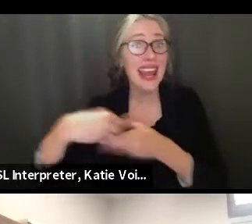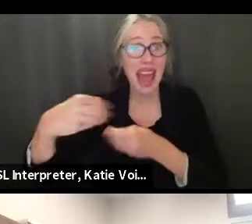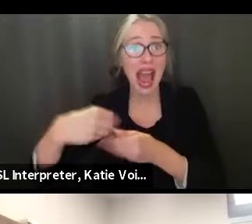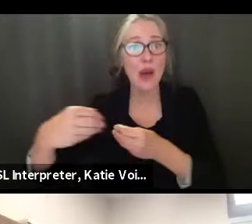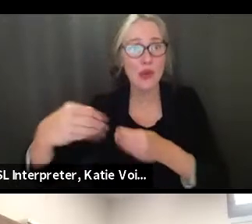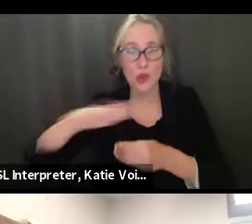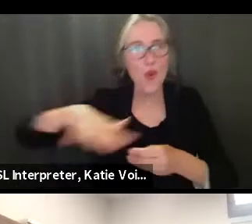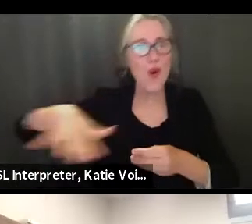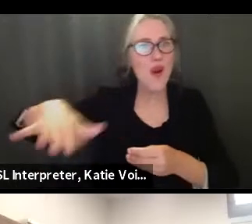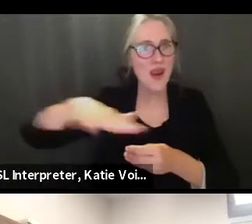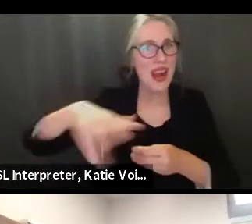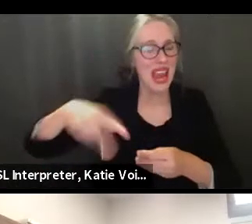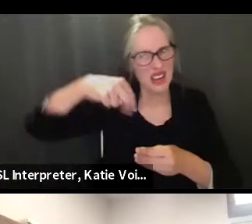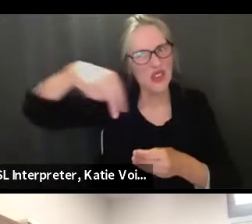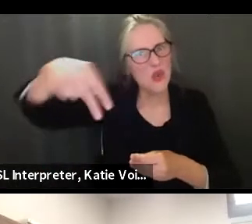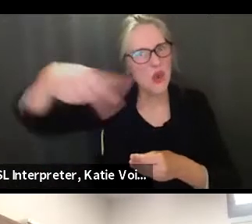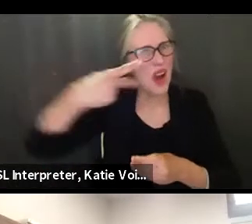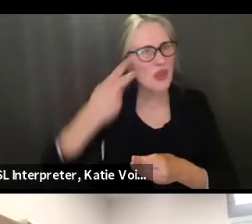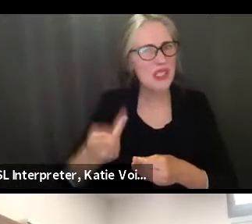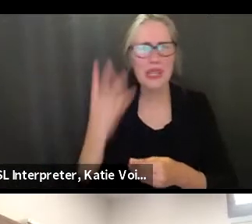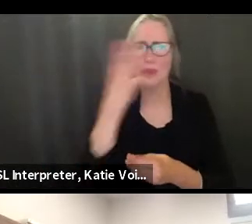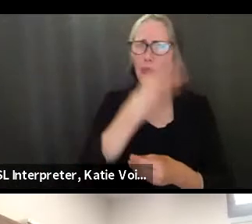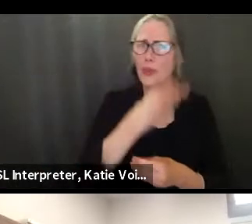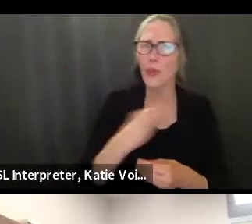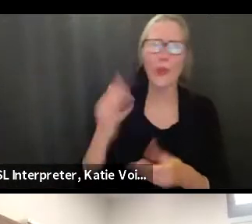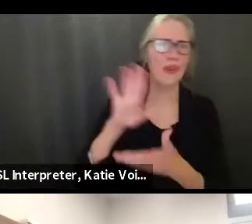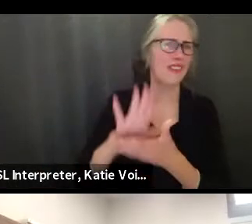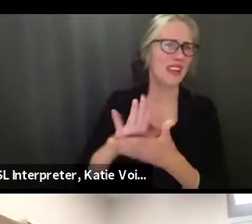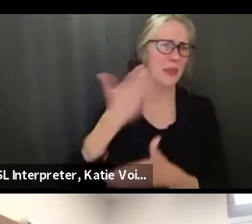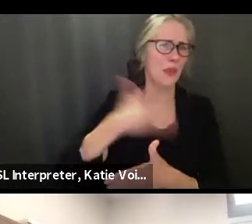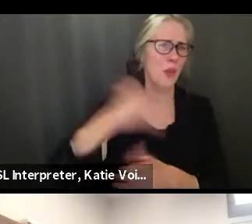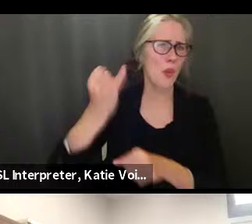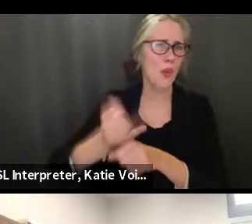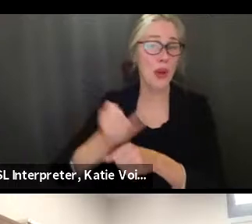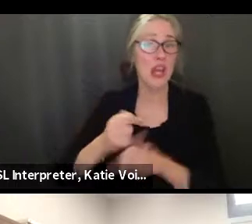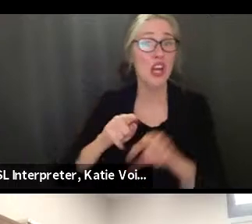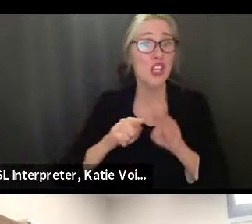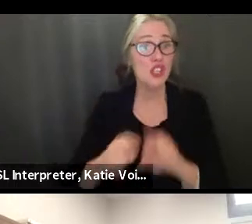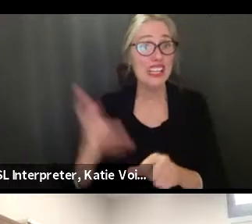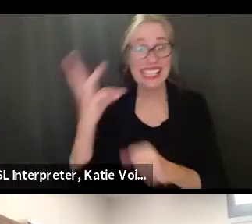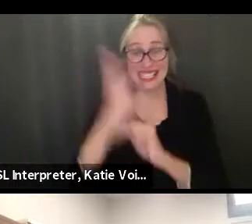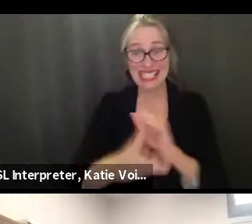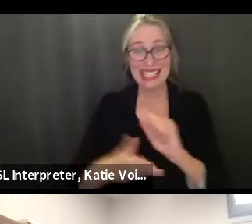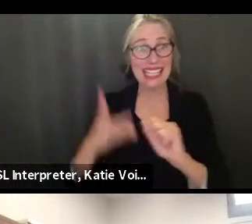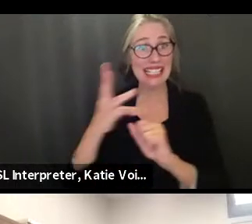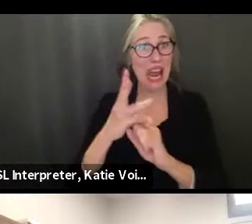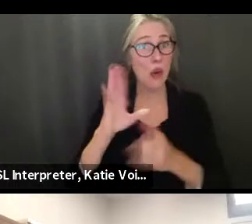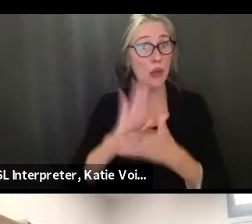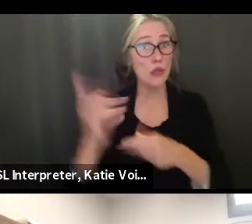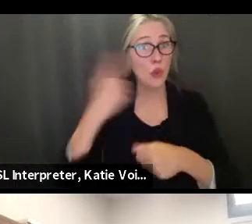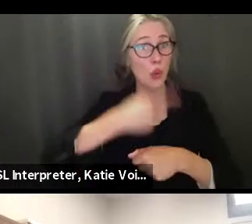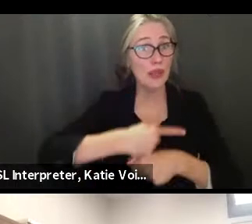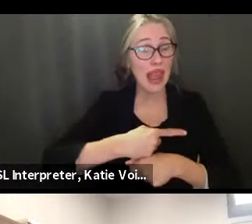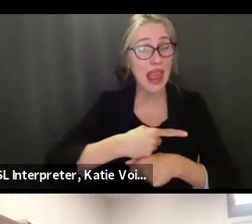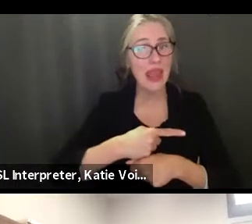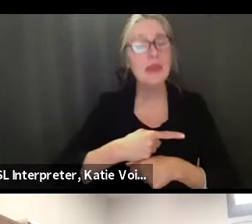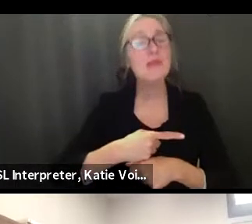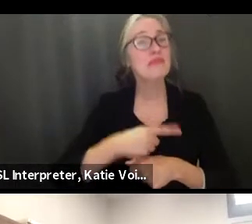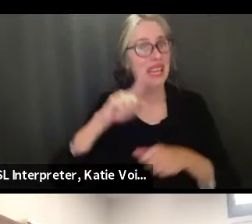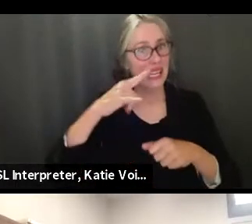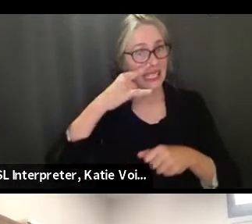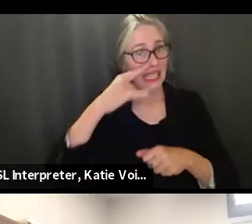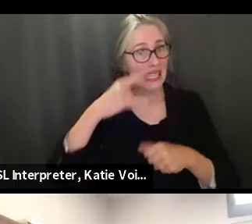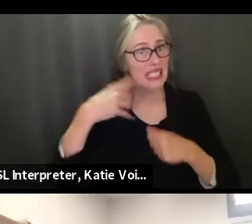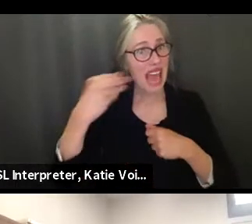see the beautiful campus that they have. During an average 6-hour day for school-age students, kids spend